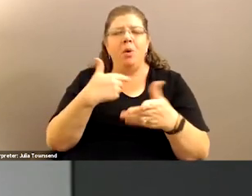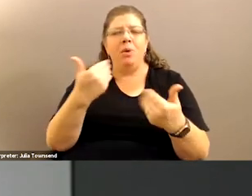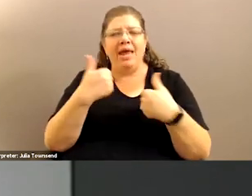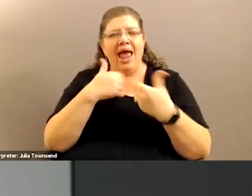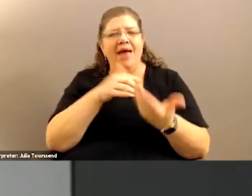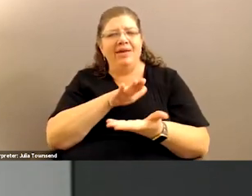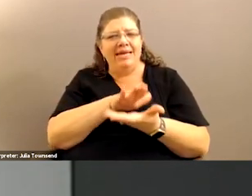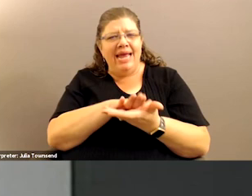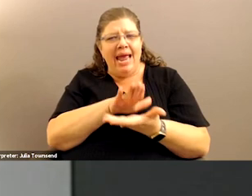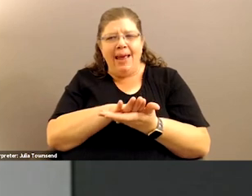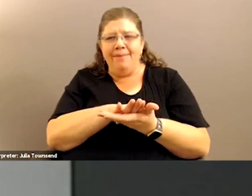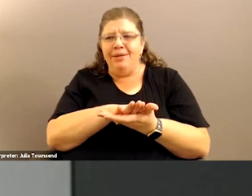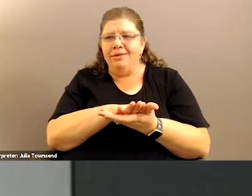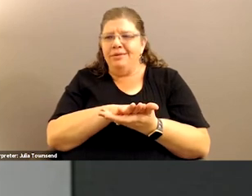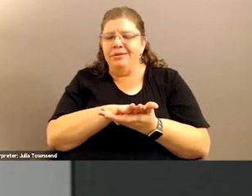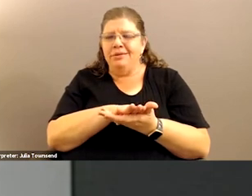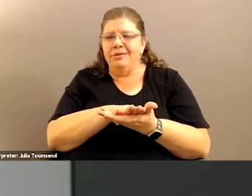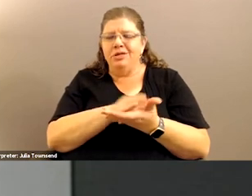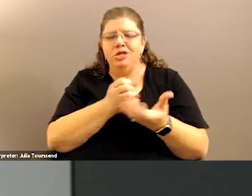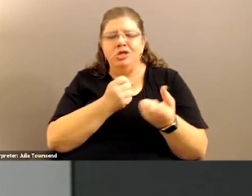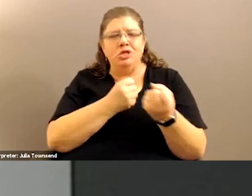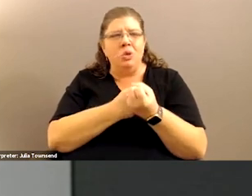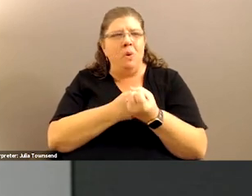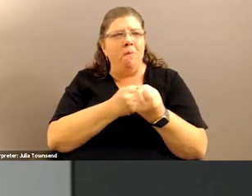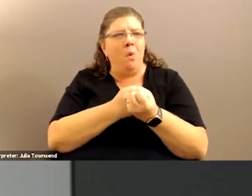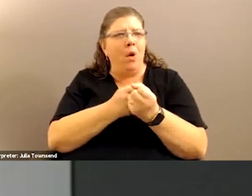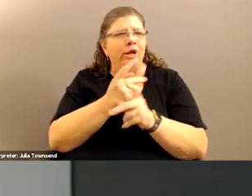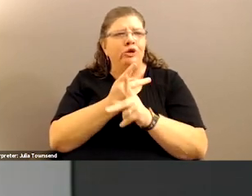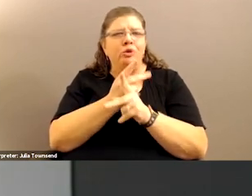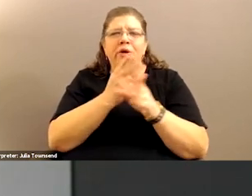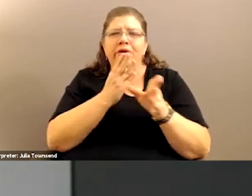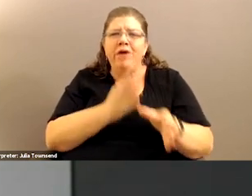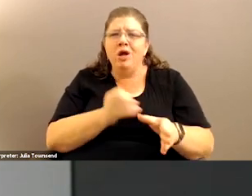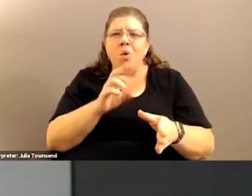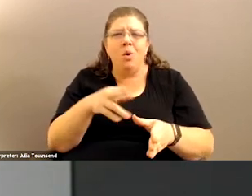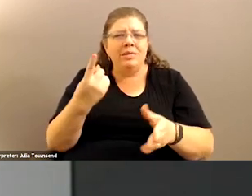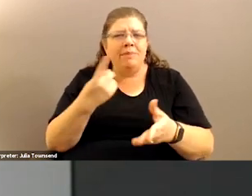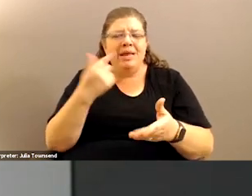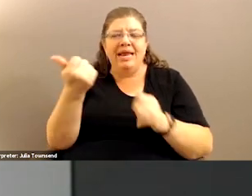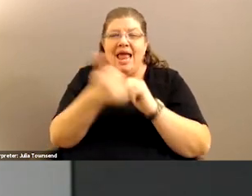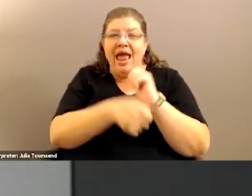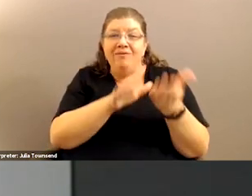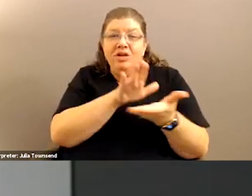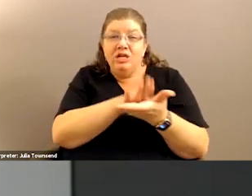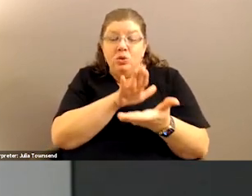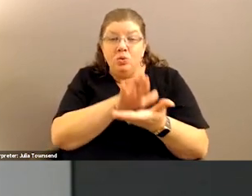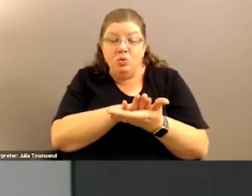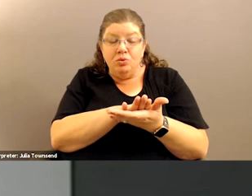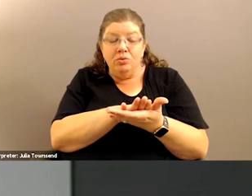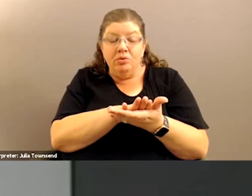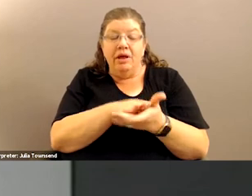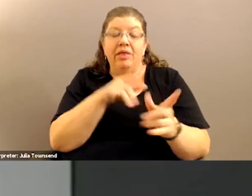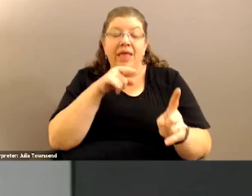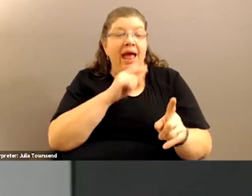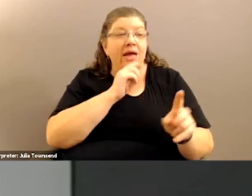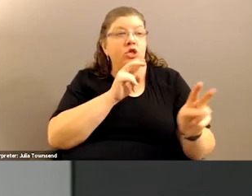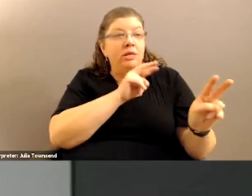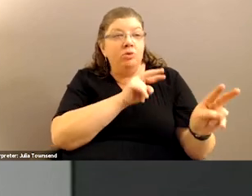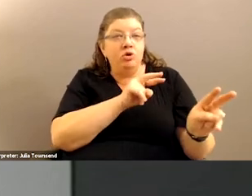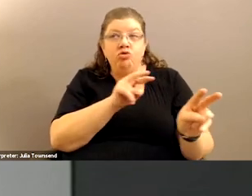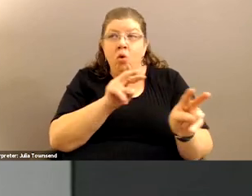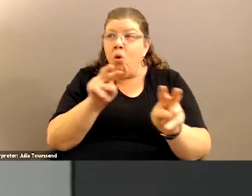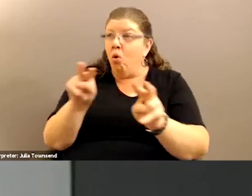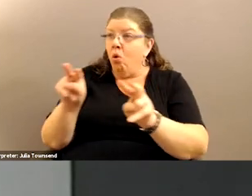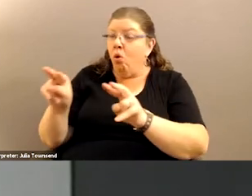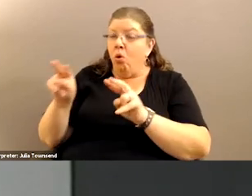campus supports supervisors or at every school that they actually could patrol the area i mean